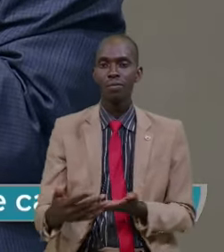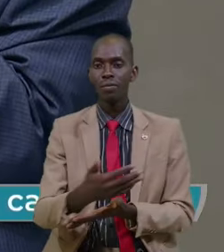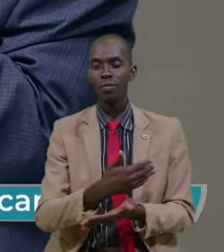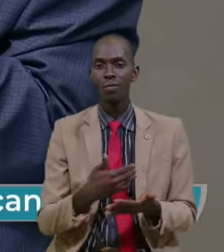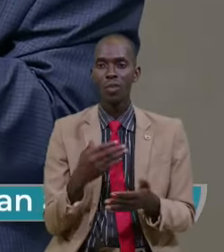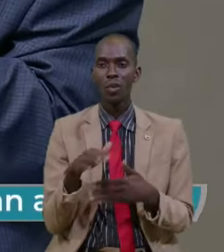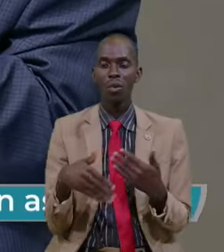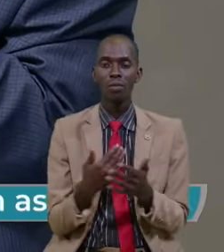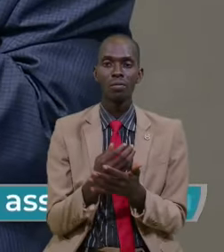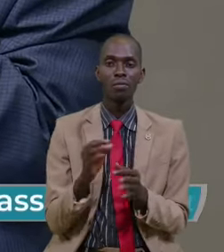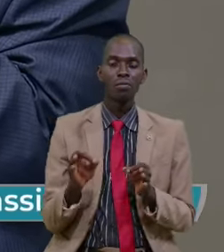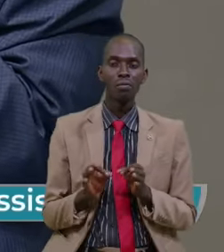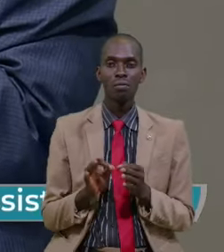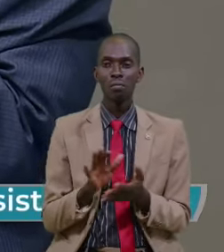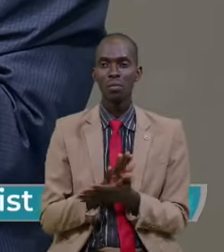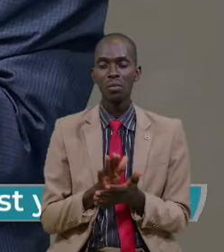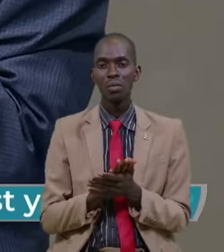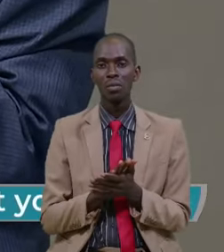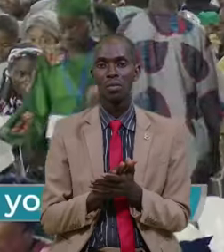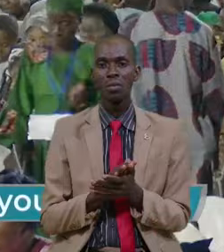To the right, are we true?